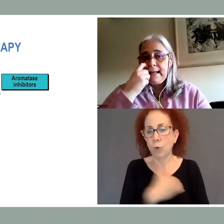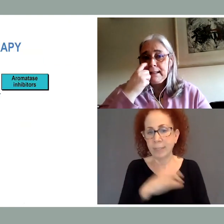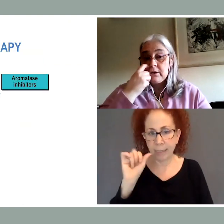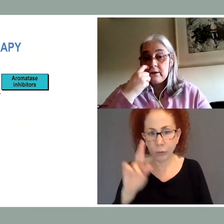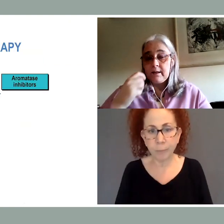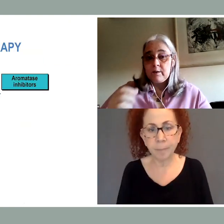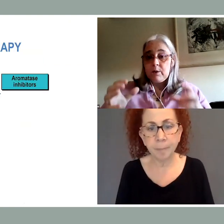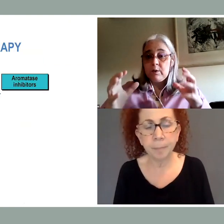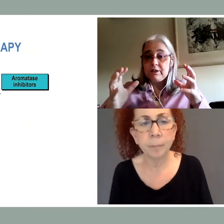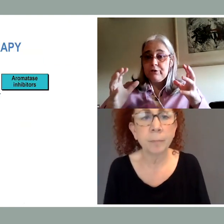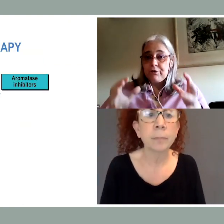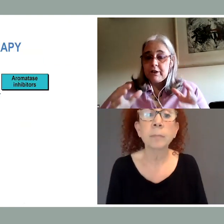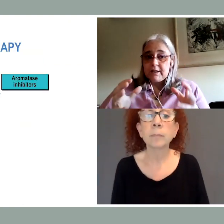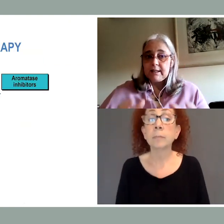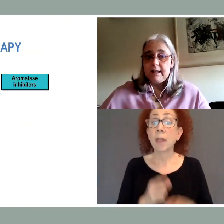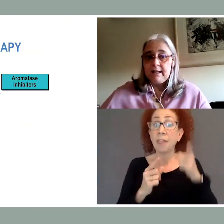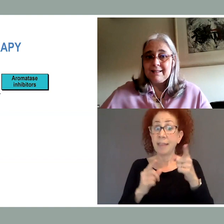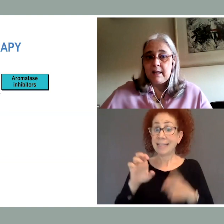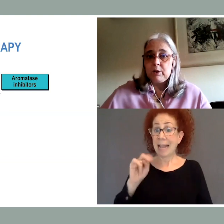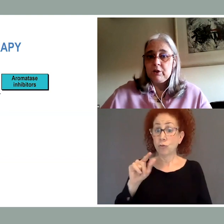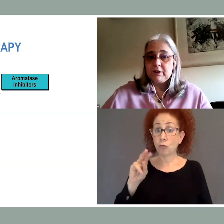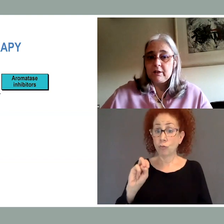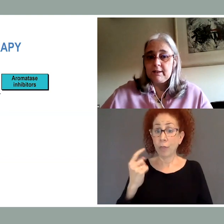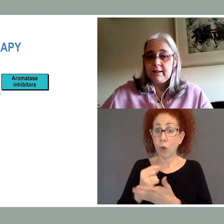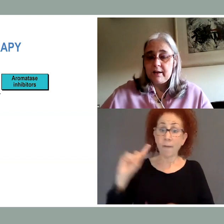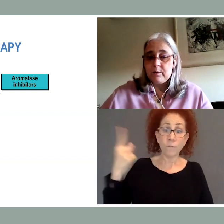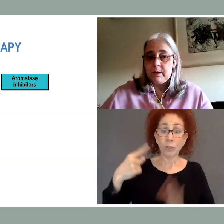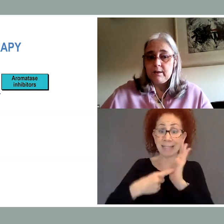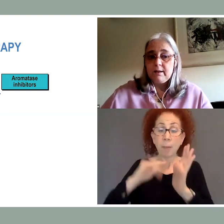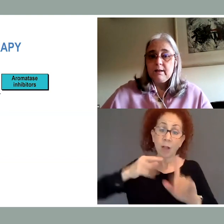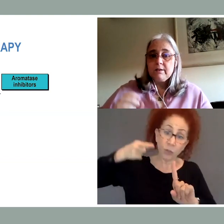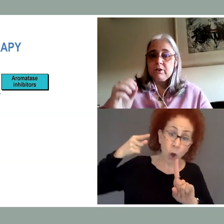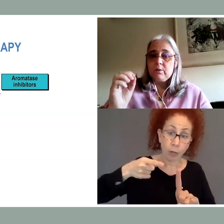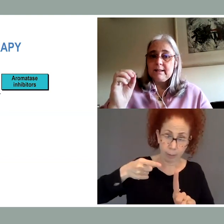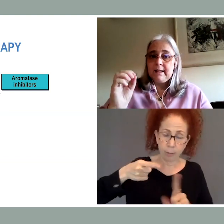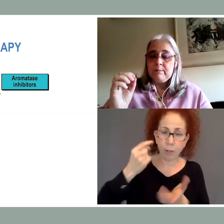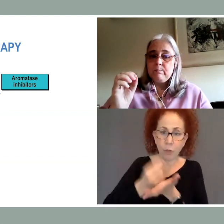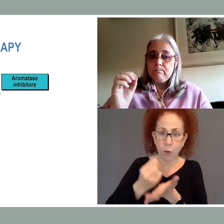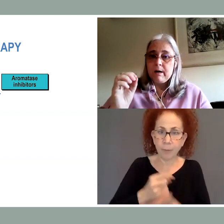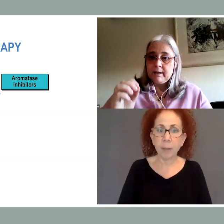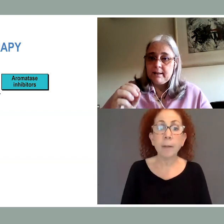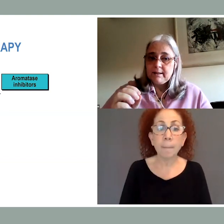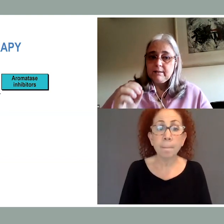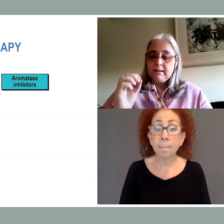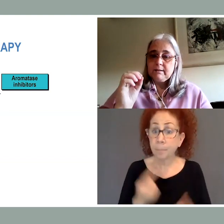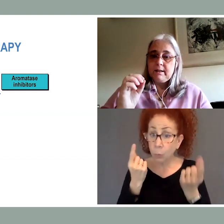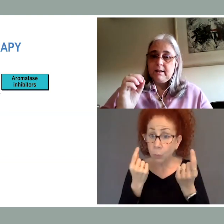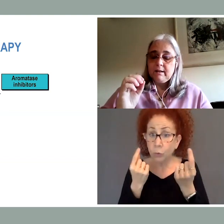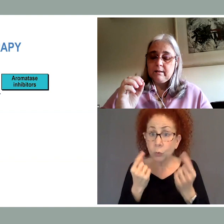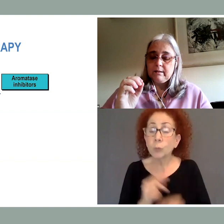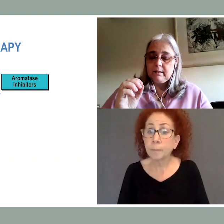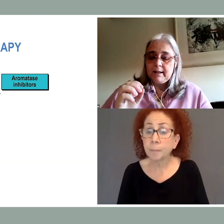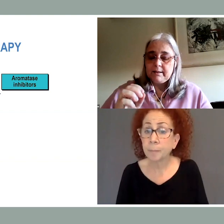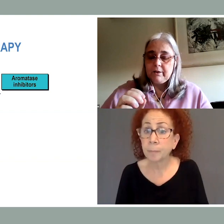Now, endocrine therapy was the first example of targeted therapy. So they bind